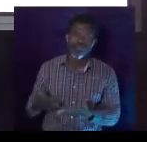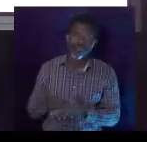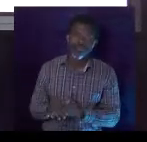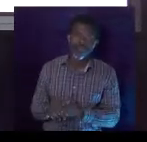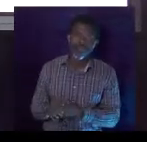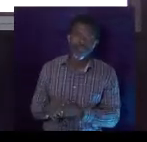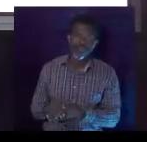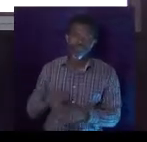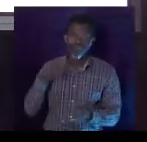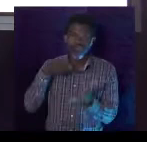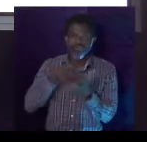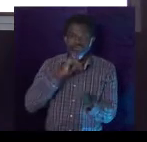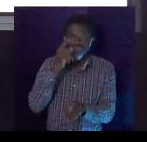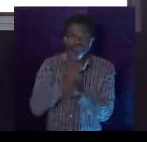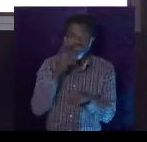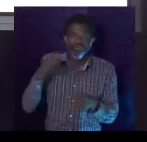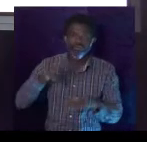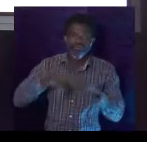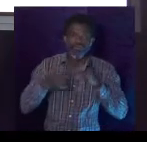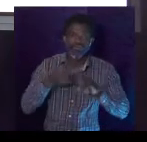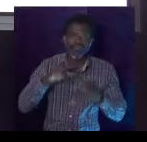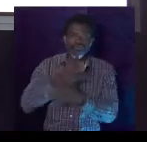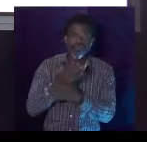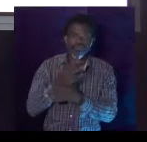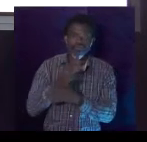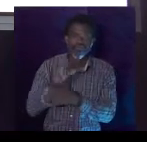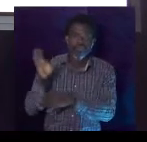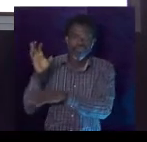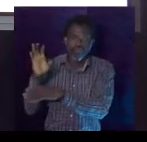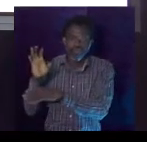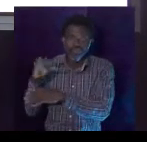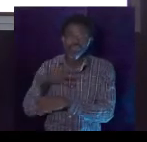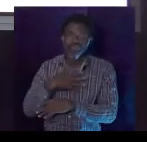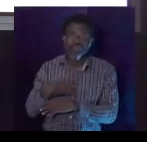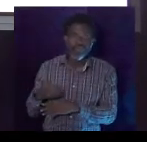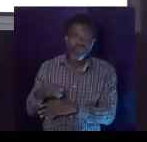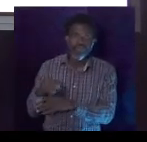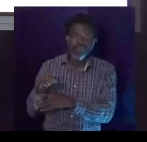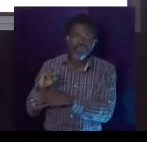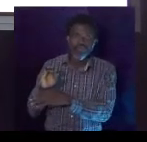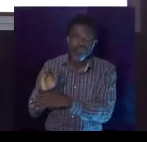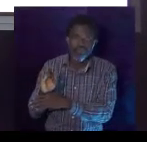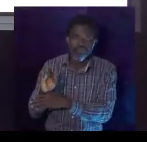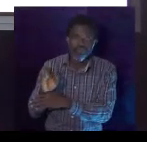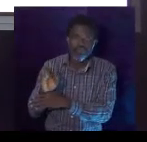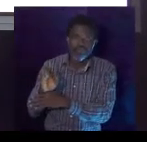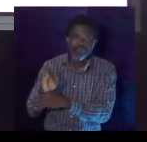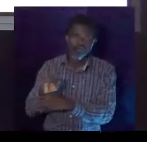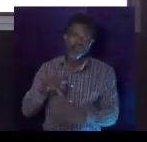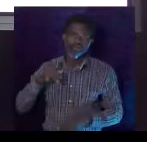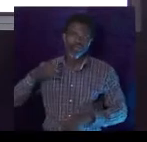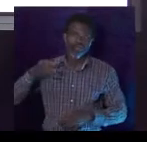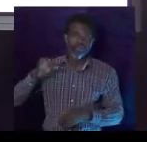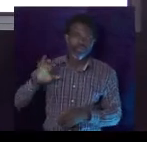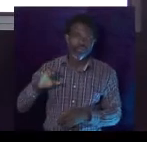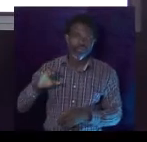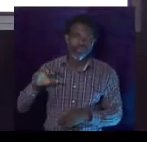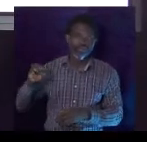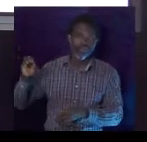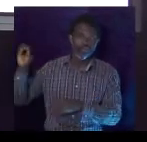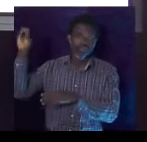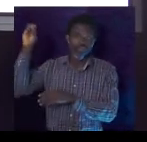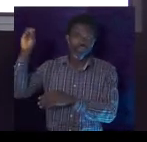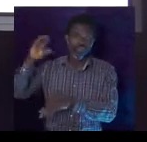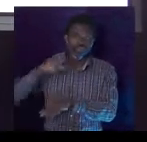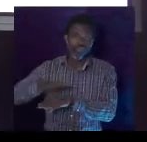just the relationship between Celsius and Fahrenheit. 100 units of the Celsius is 180